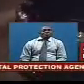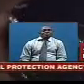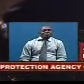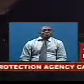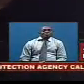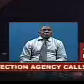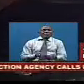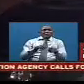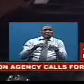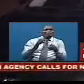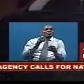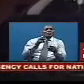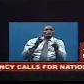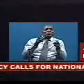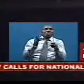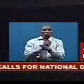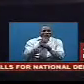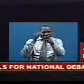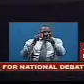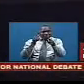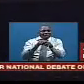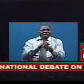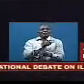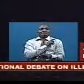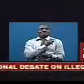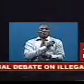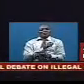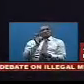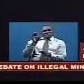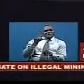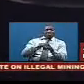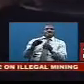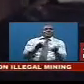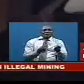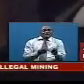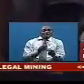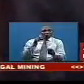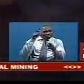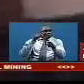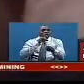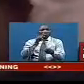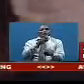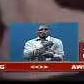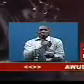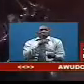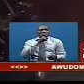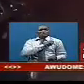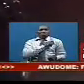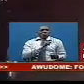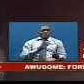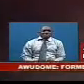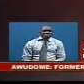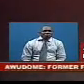hours. To make matters worse, he has a police emblem displayed in the car, even though he is not a police